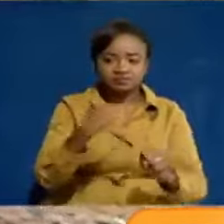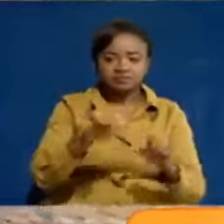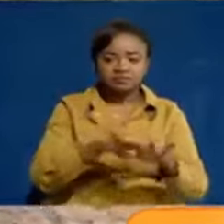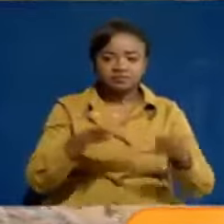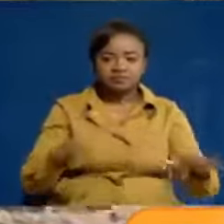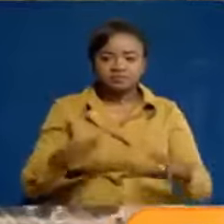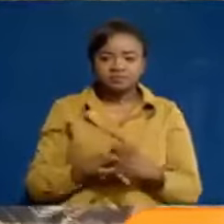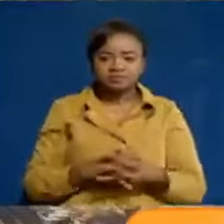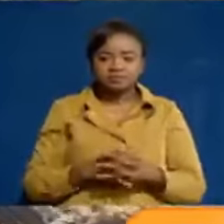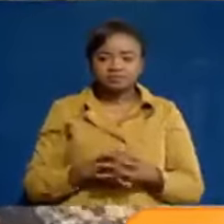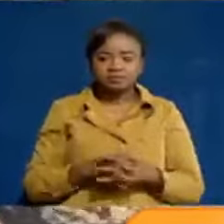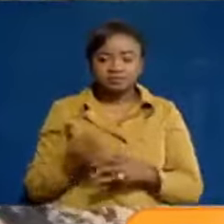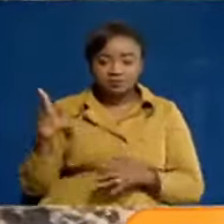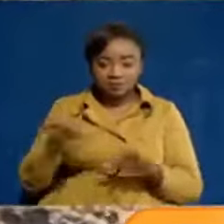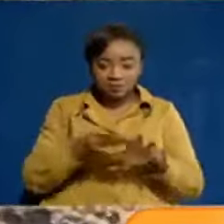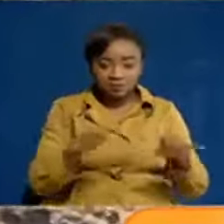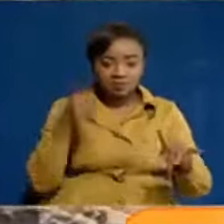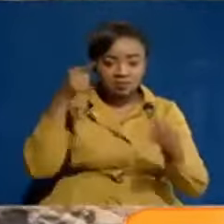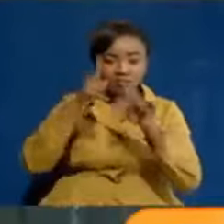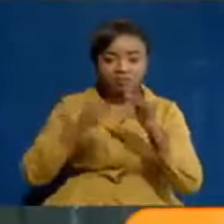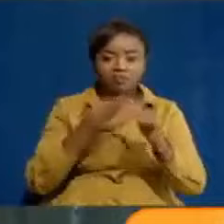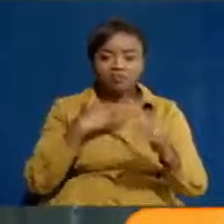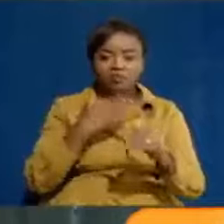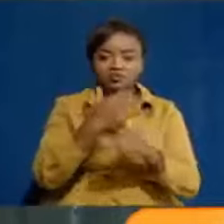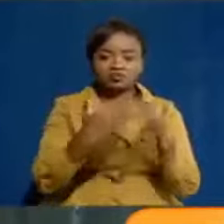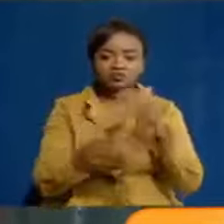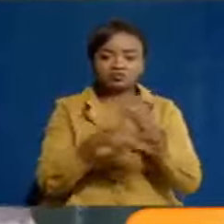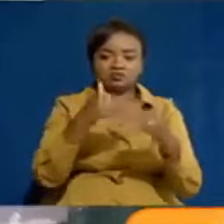for construction of a community public school.